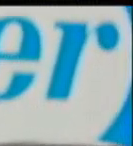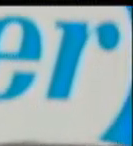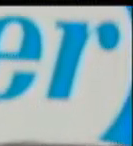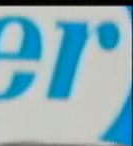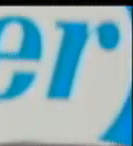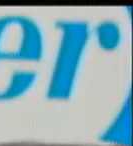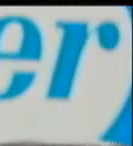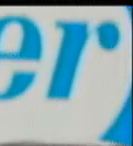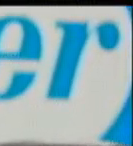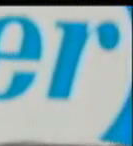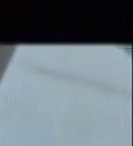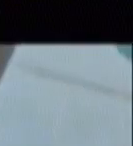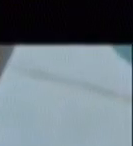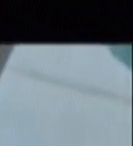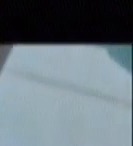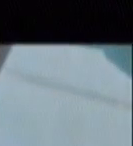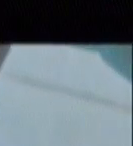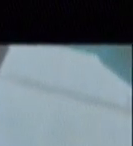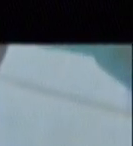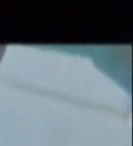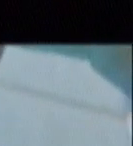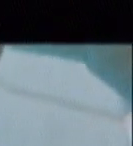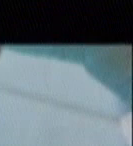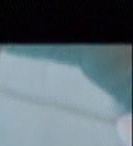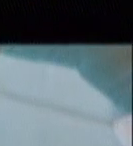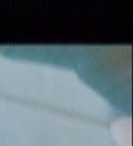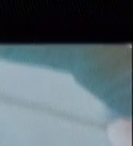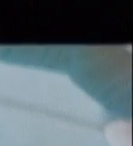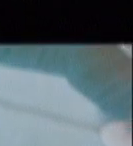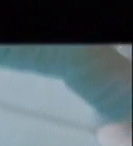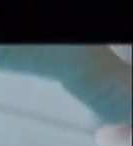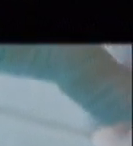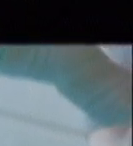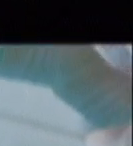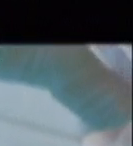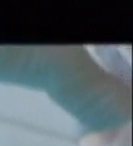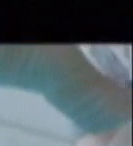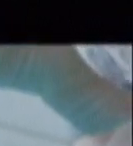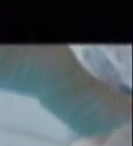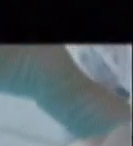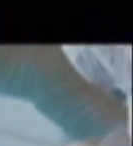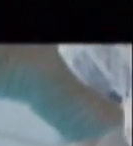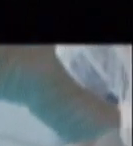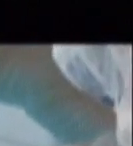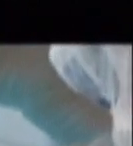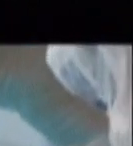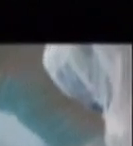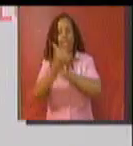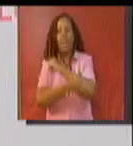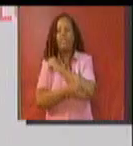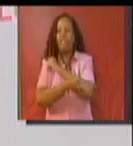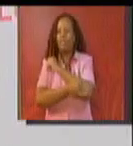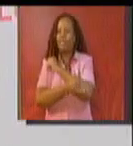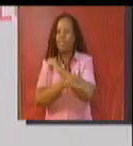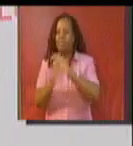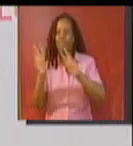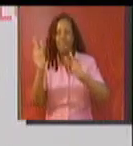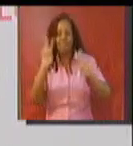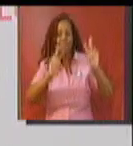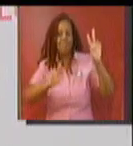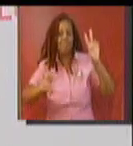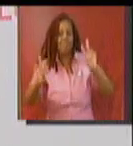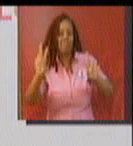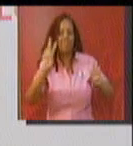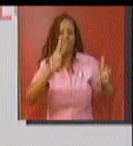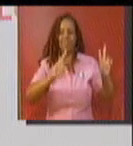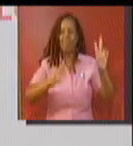says this country has the advantage of seeing the reactions to the vaccine worldwide before it reaches our shores. In terms of the number of people that have